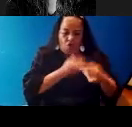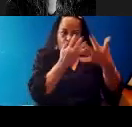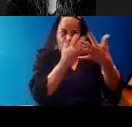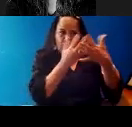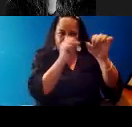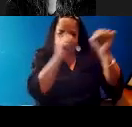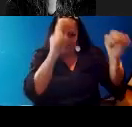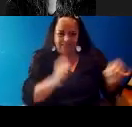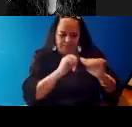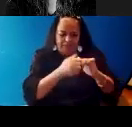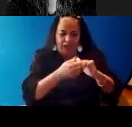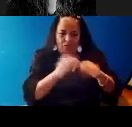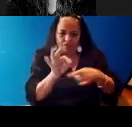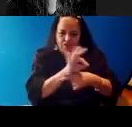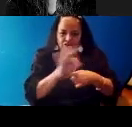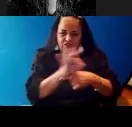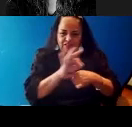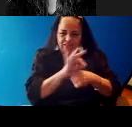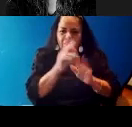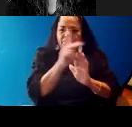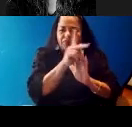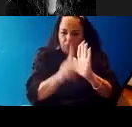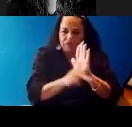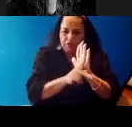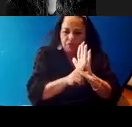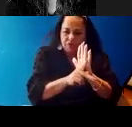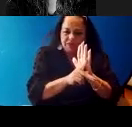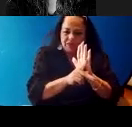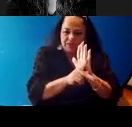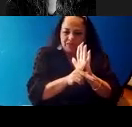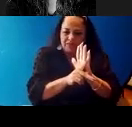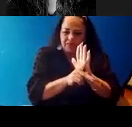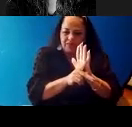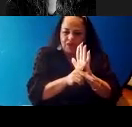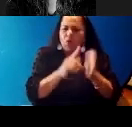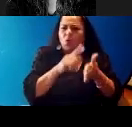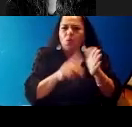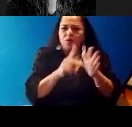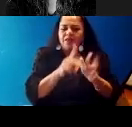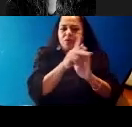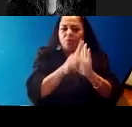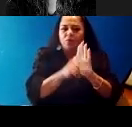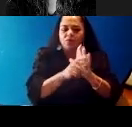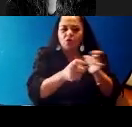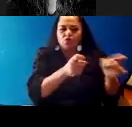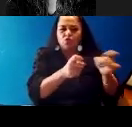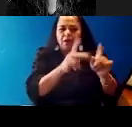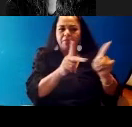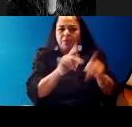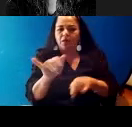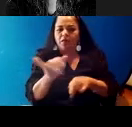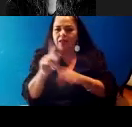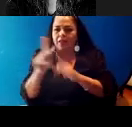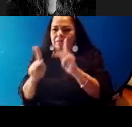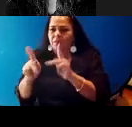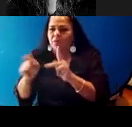what the morality principle that they lift up is that when you treat people like people, you get good